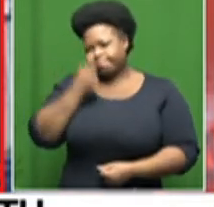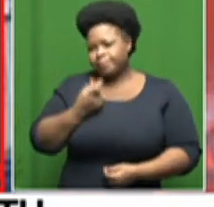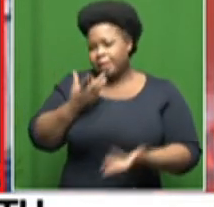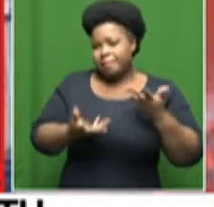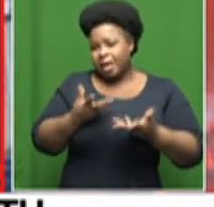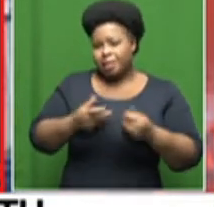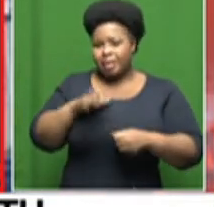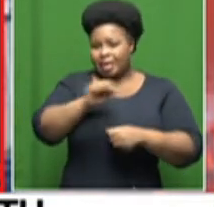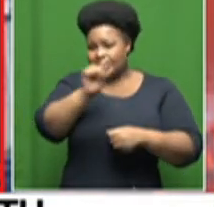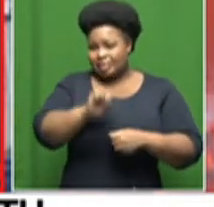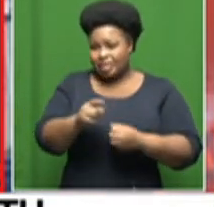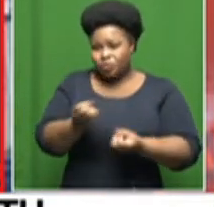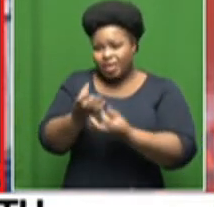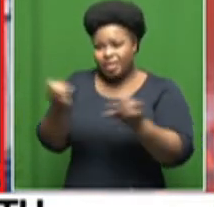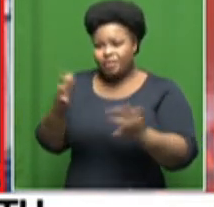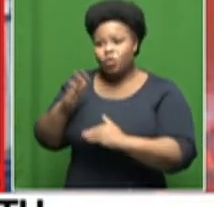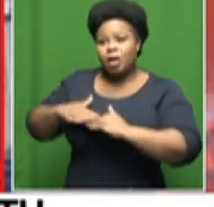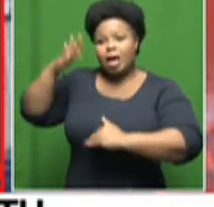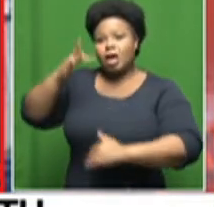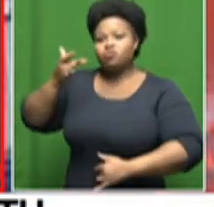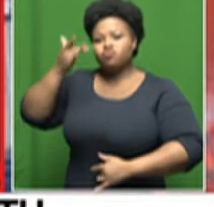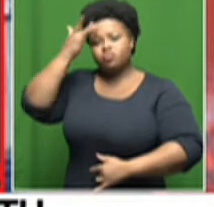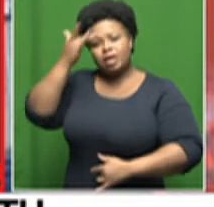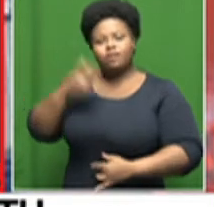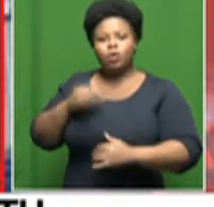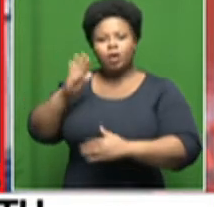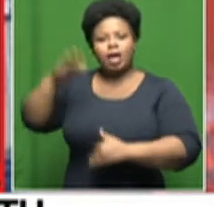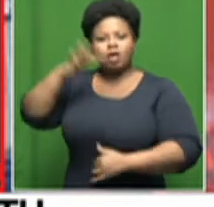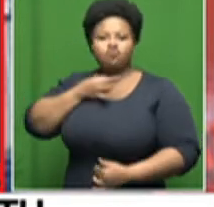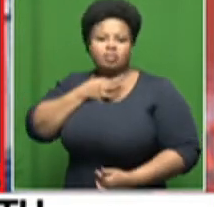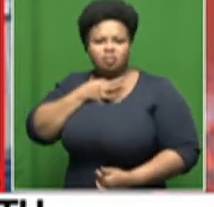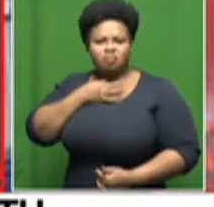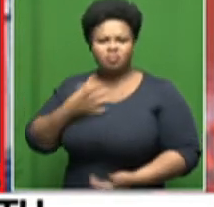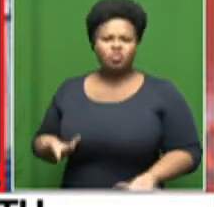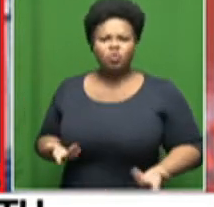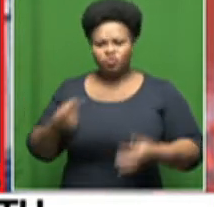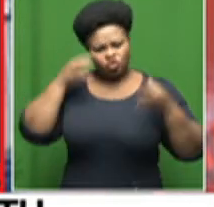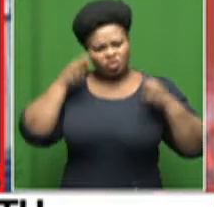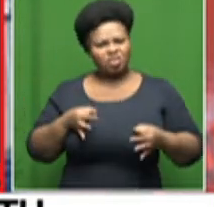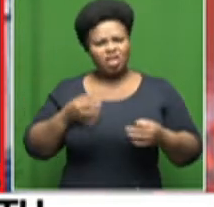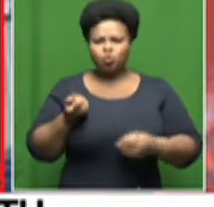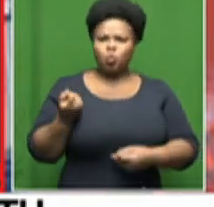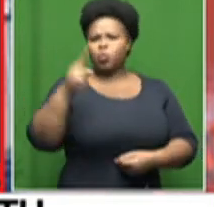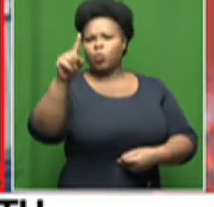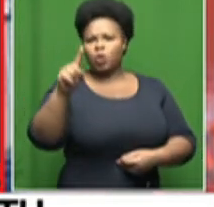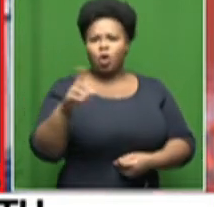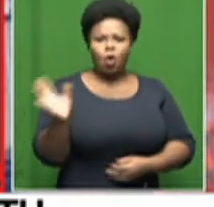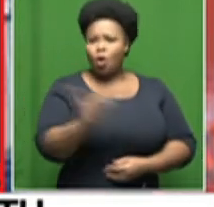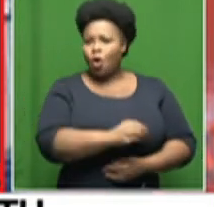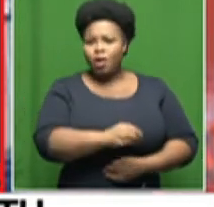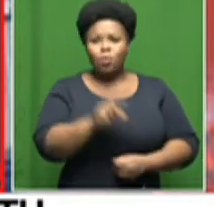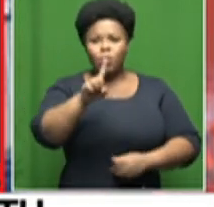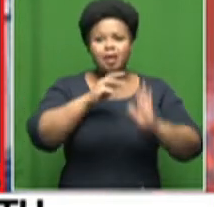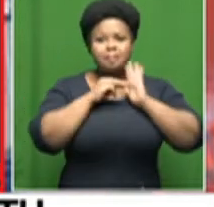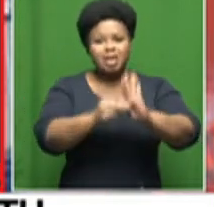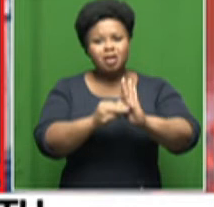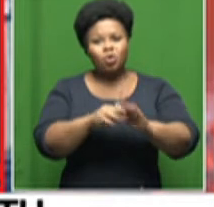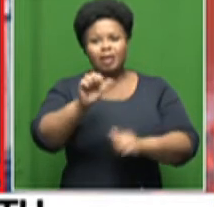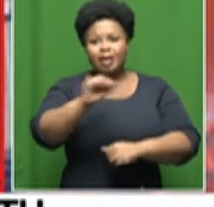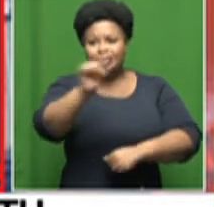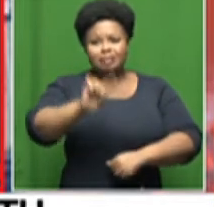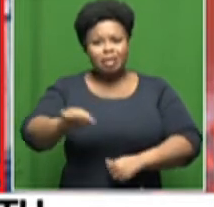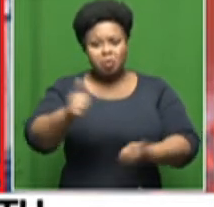need to address, and I think it somewhat would be reckless for us to decide just to discard of the 1 million doses of AstraZeneca vaccine that